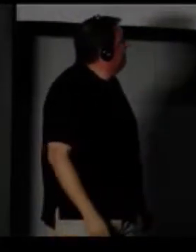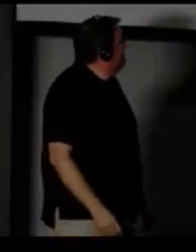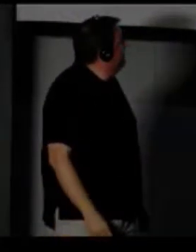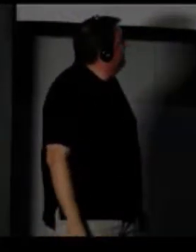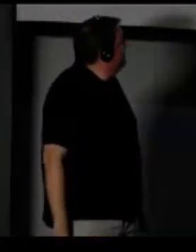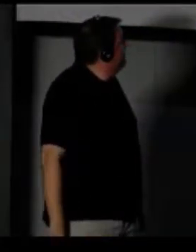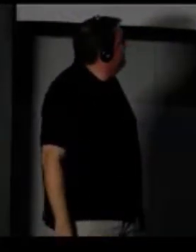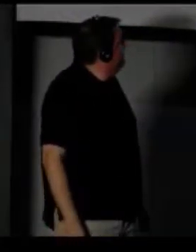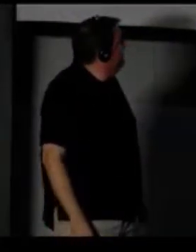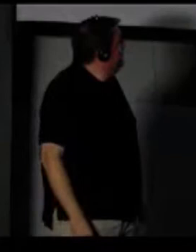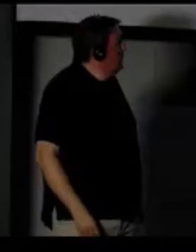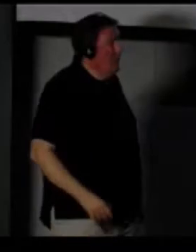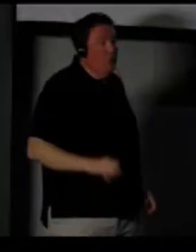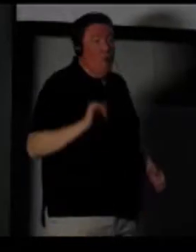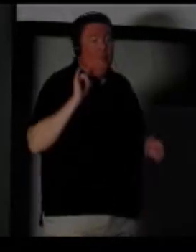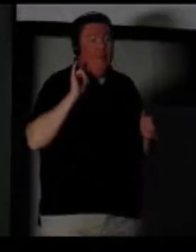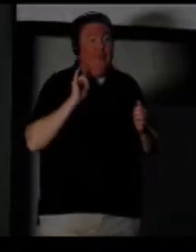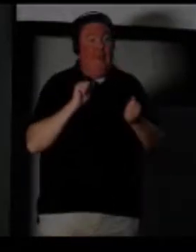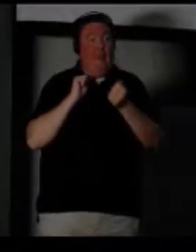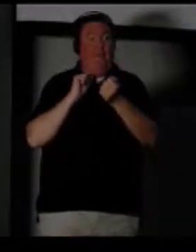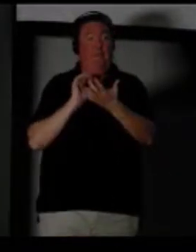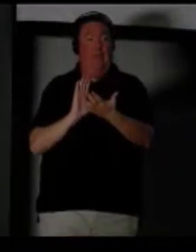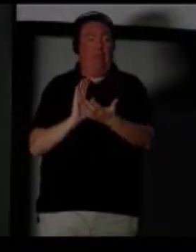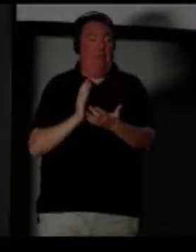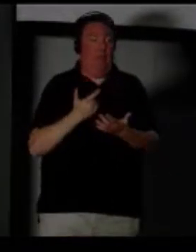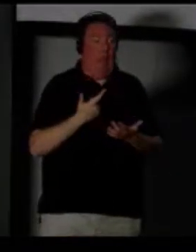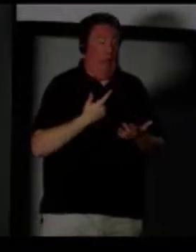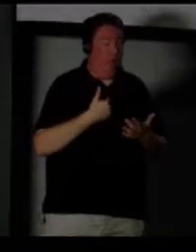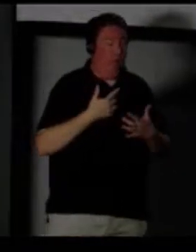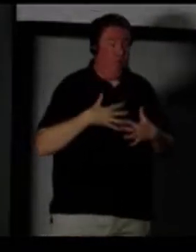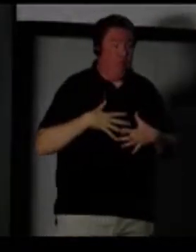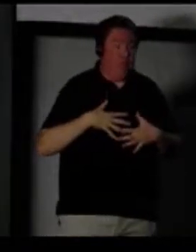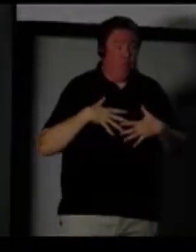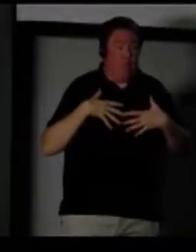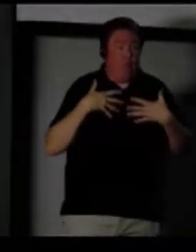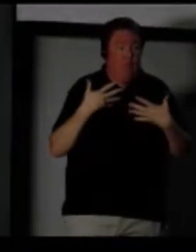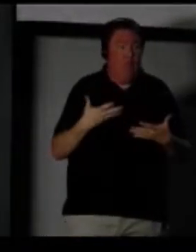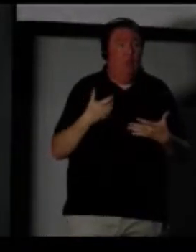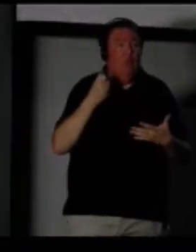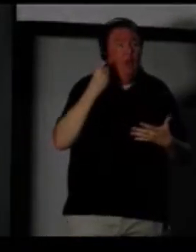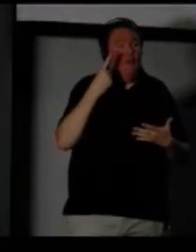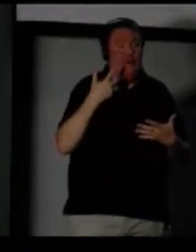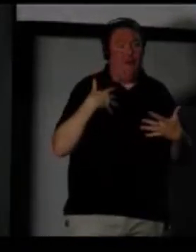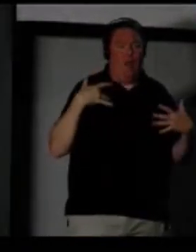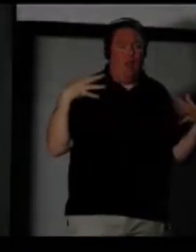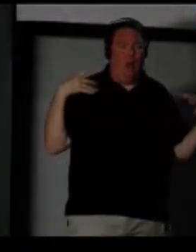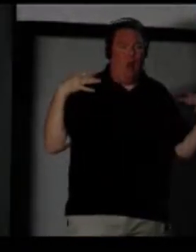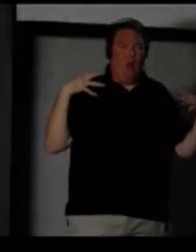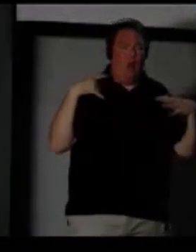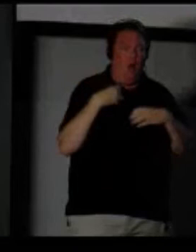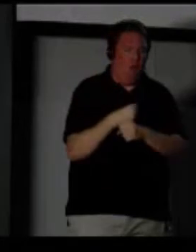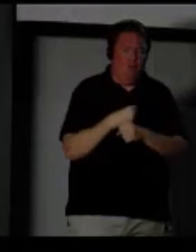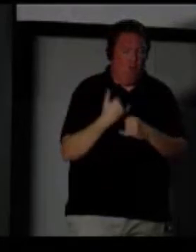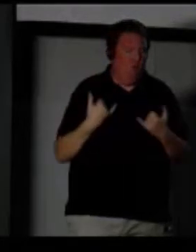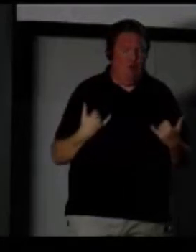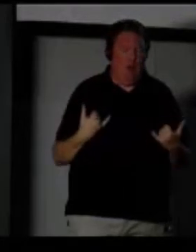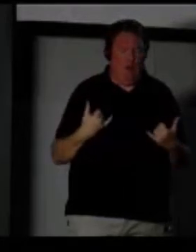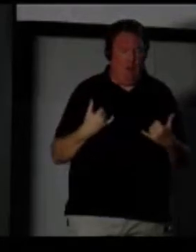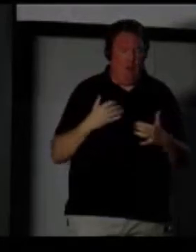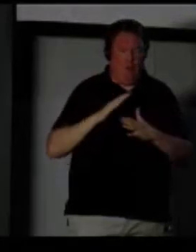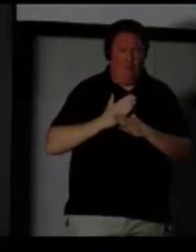So using this method, which I have to admit I've grossly condensed to be able to share it with you in these few